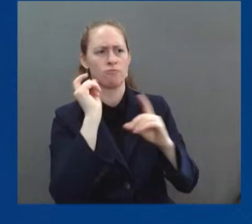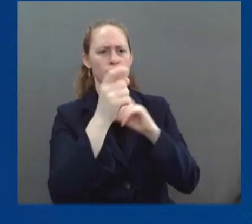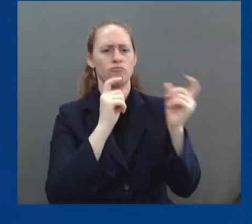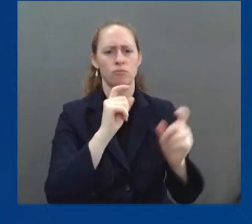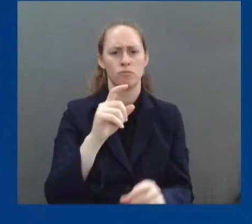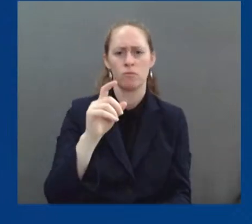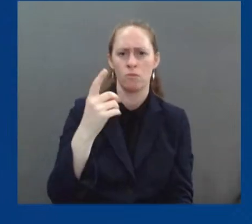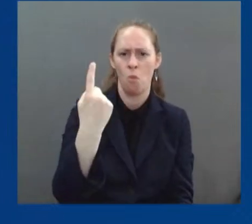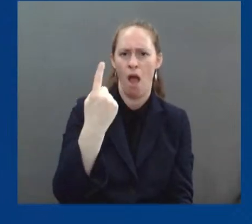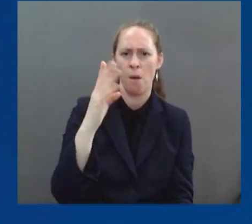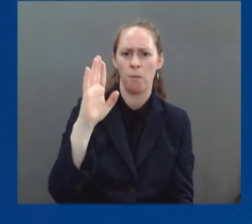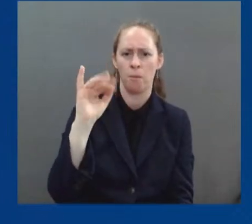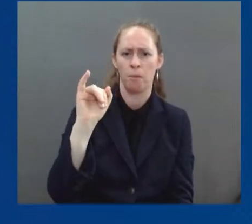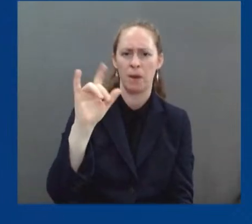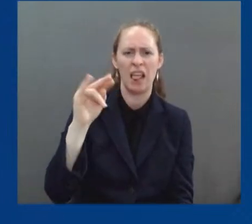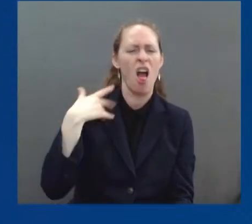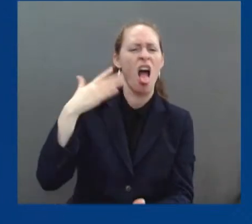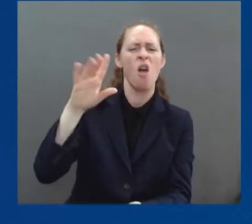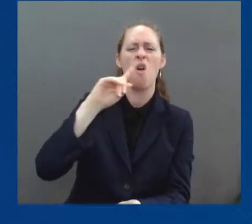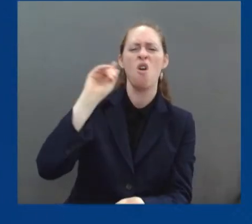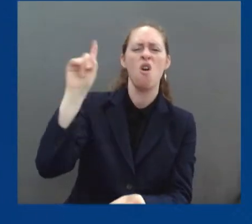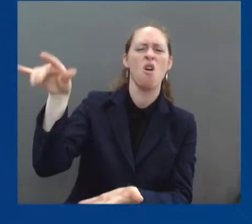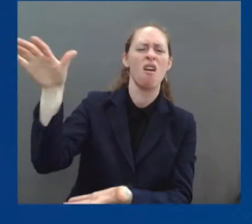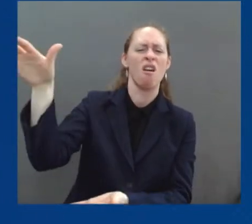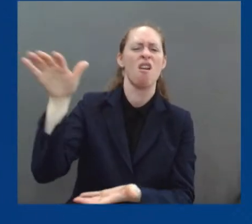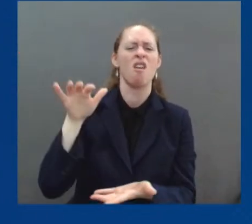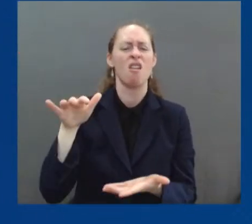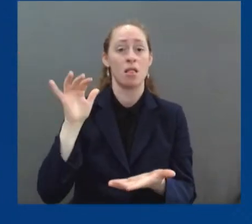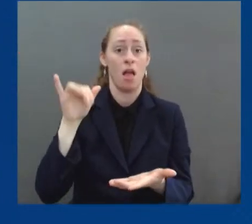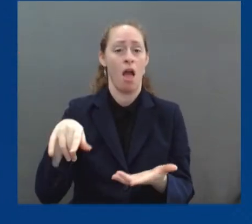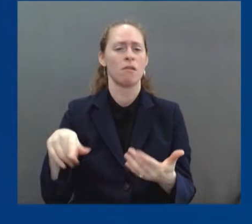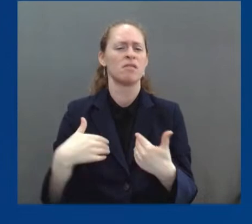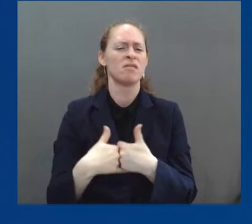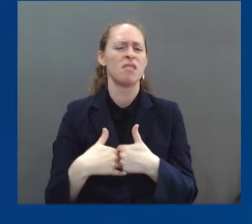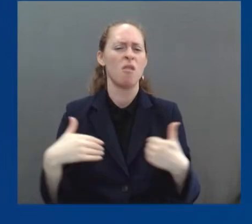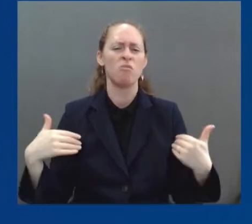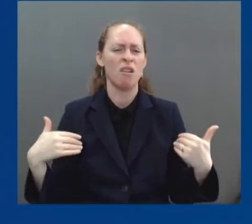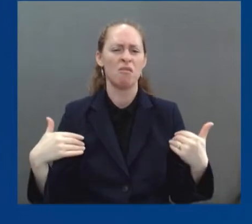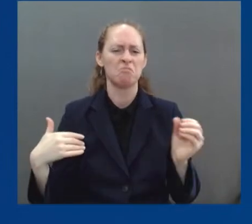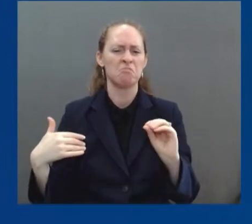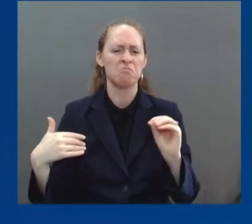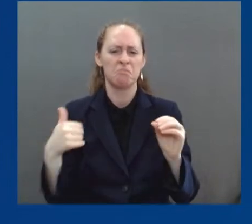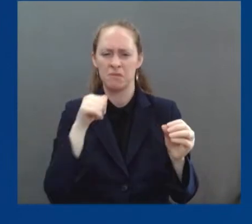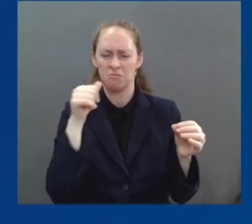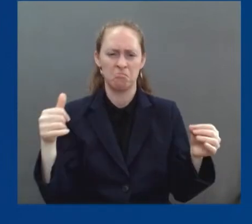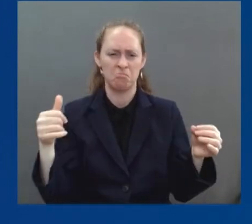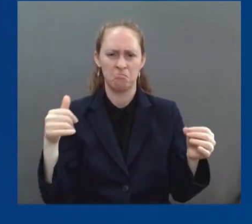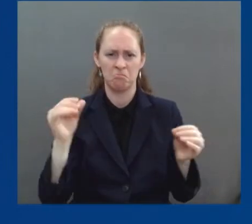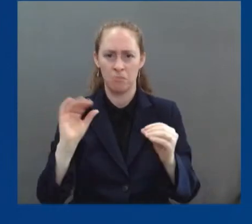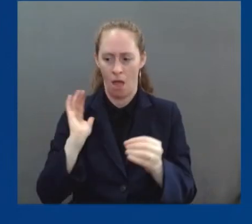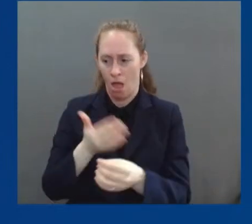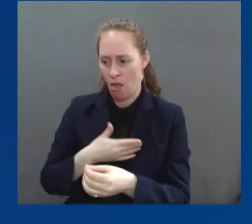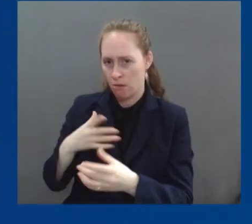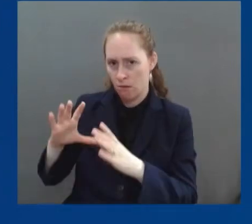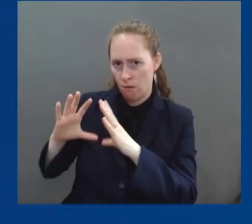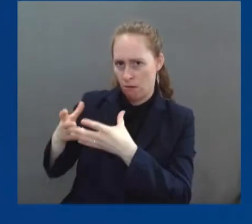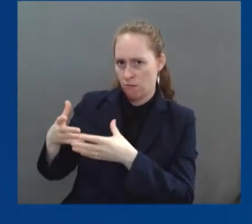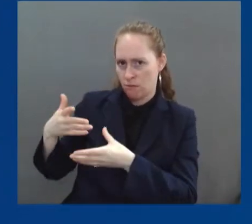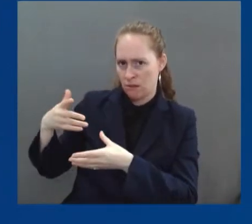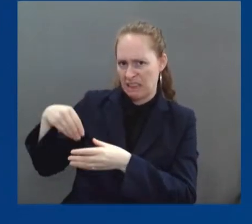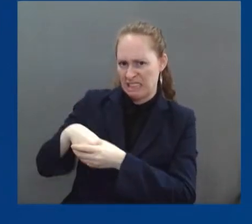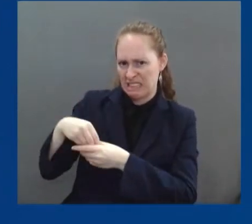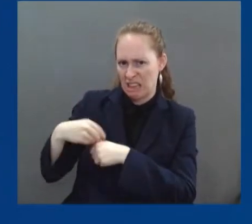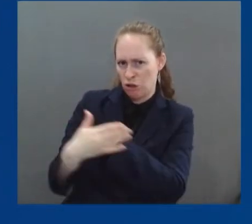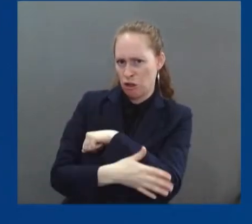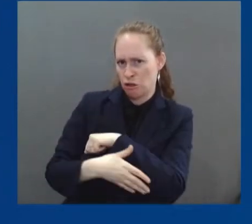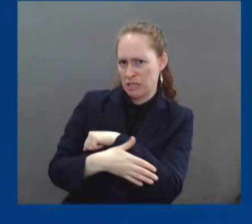to do with our domestic supply, where we do have enough vaccine supply for the booster doses, the fourth doses that Dr. Fauci and